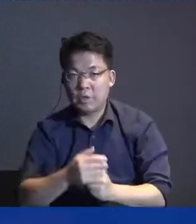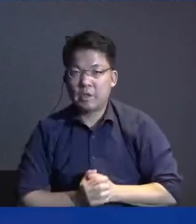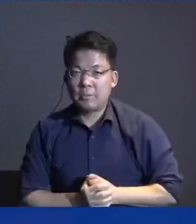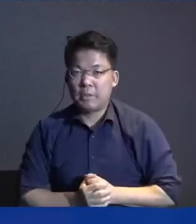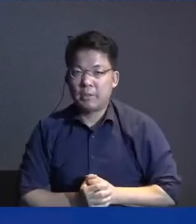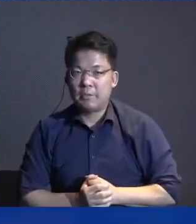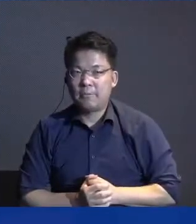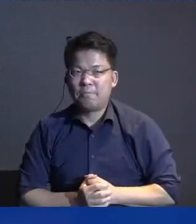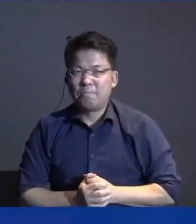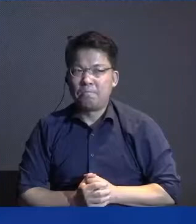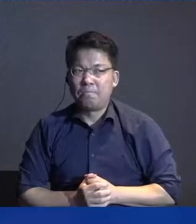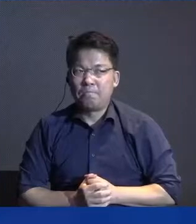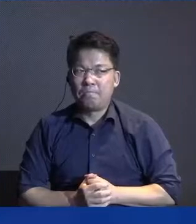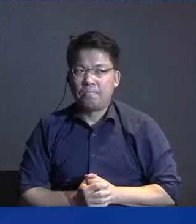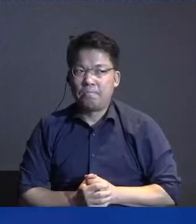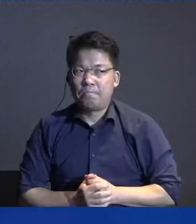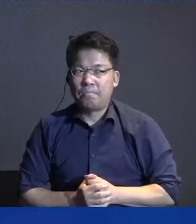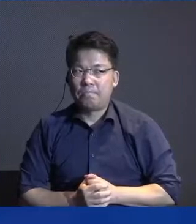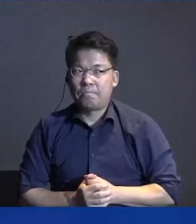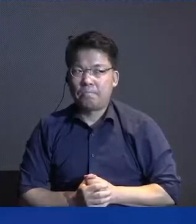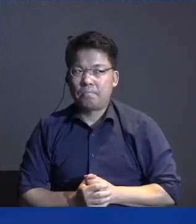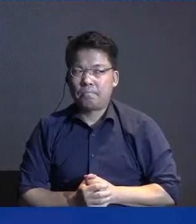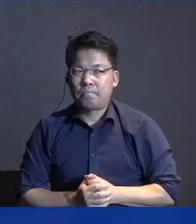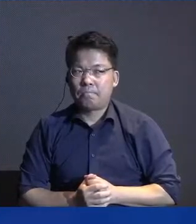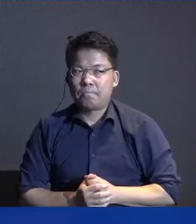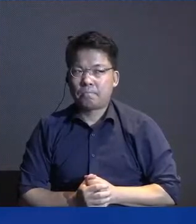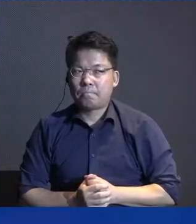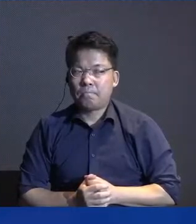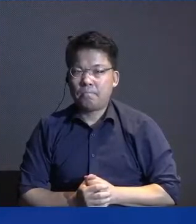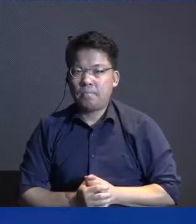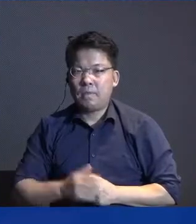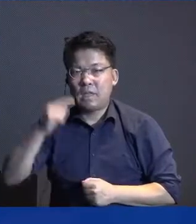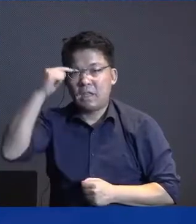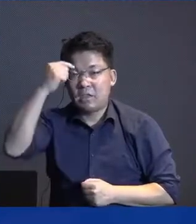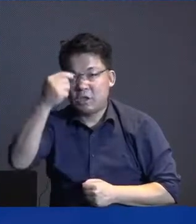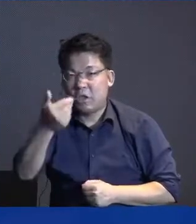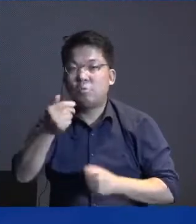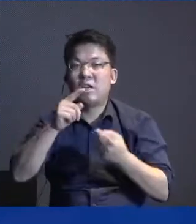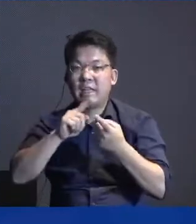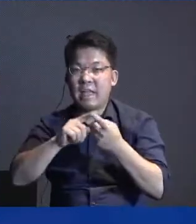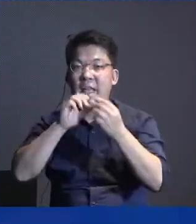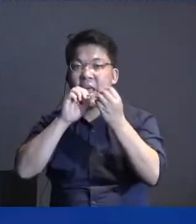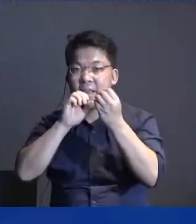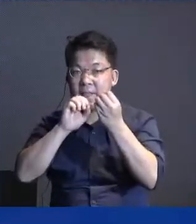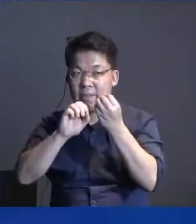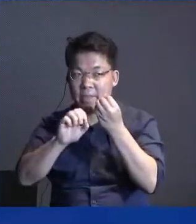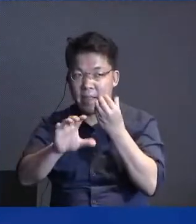are actually just preparing for the,